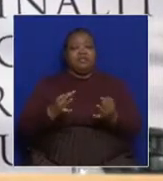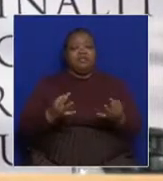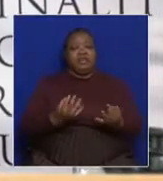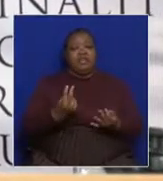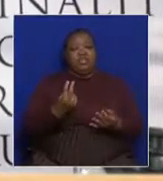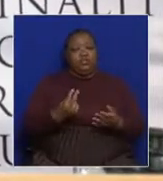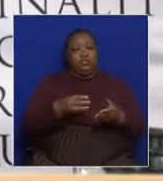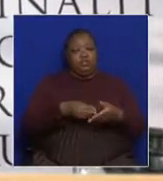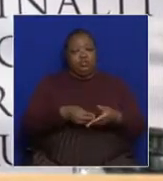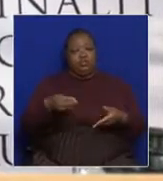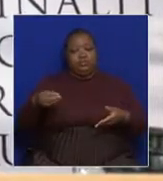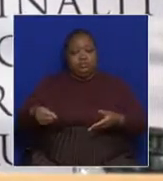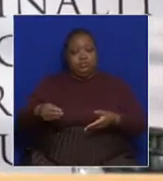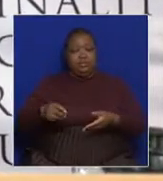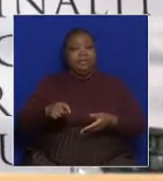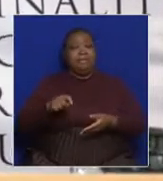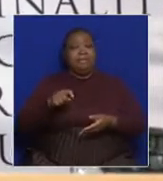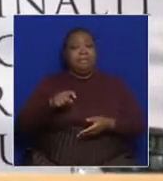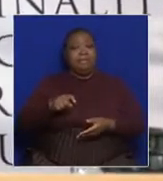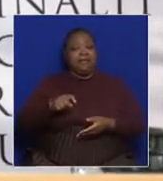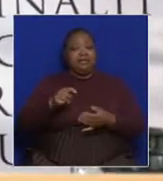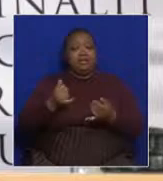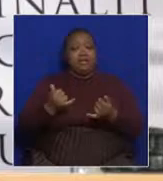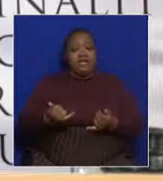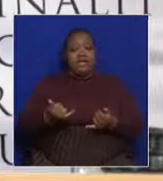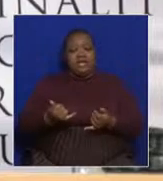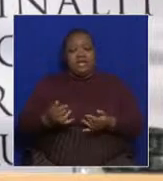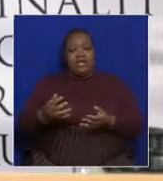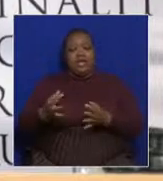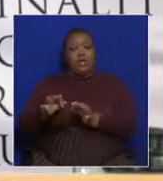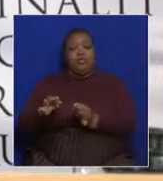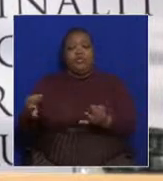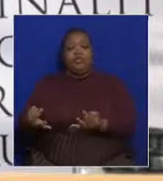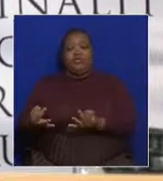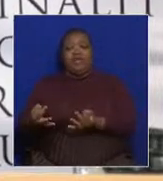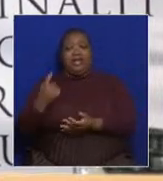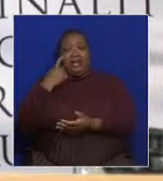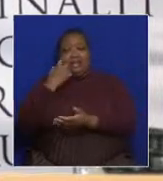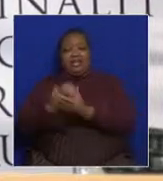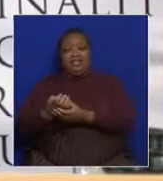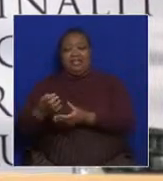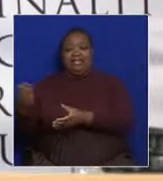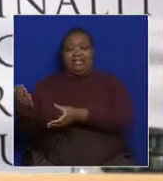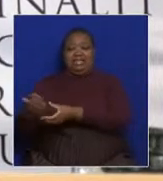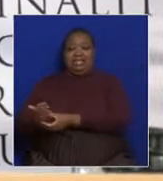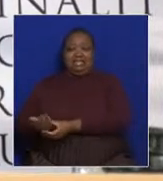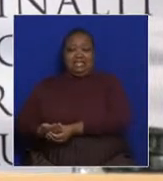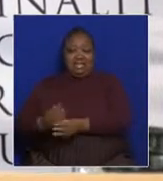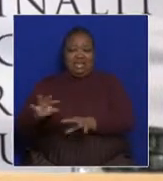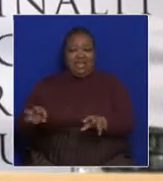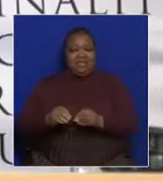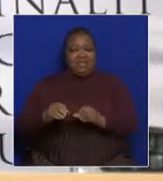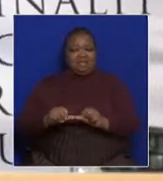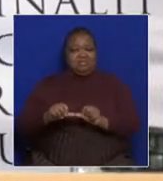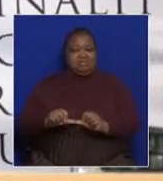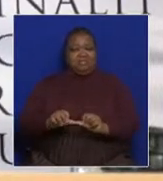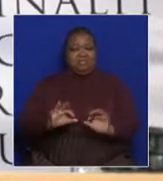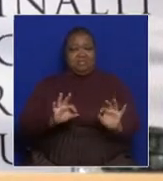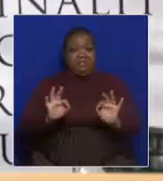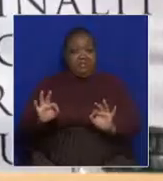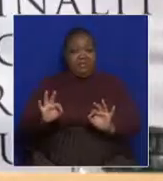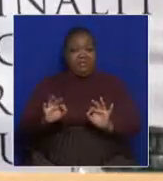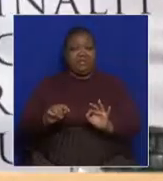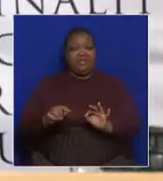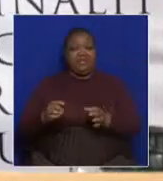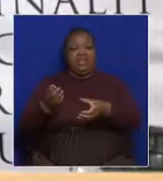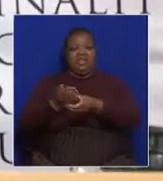full, is now in exhibit 3. But everything flows in order, and the index has been amended accordingly. So you should still